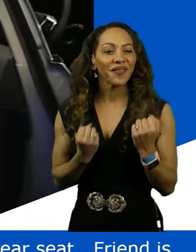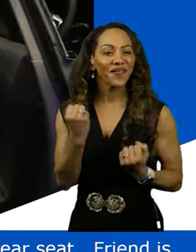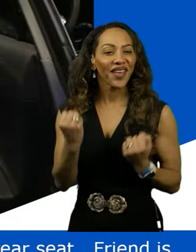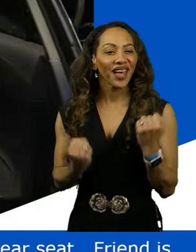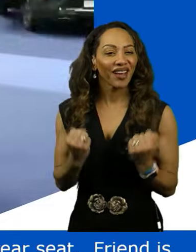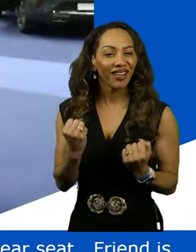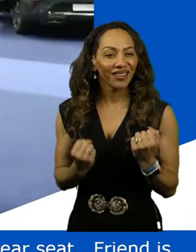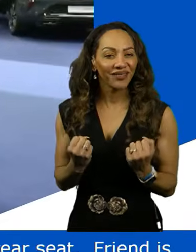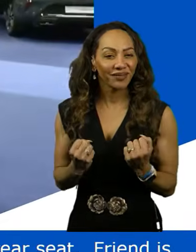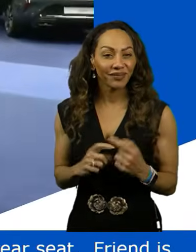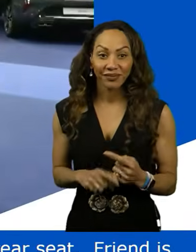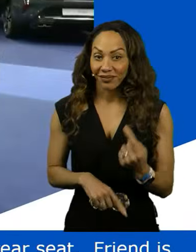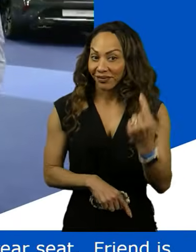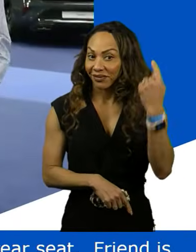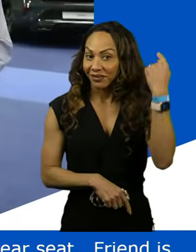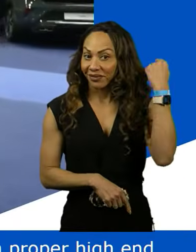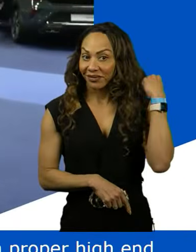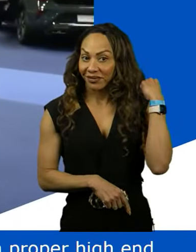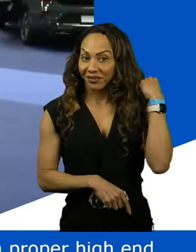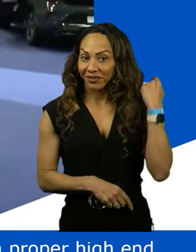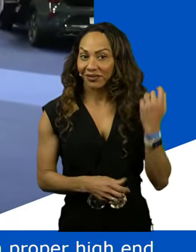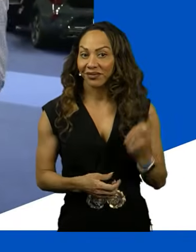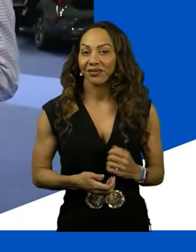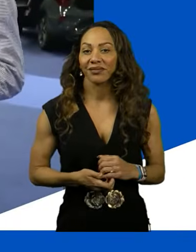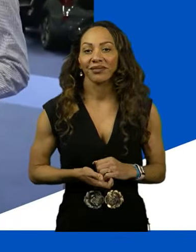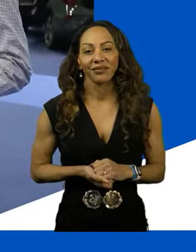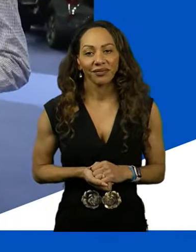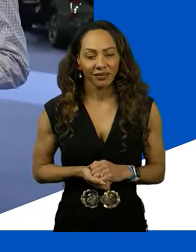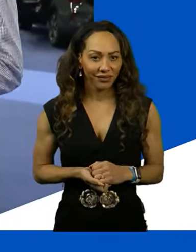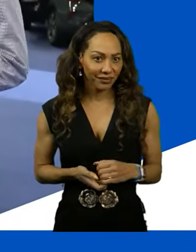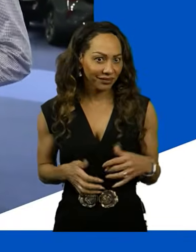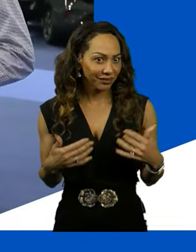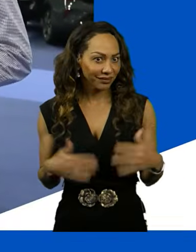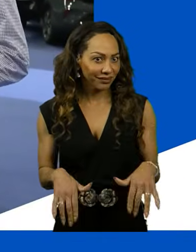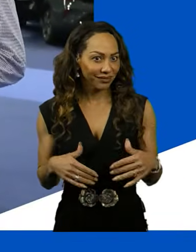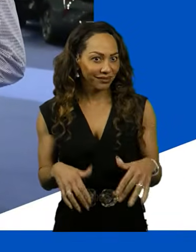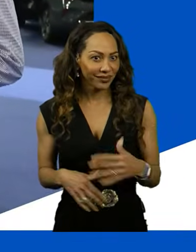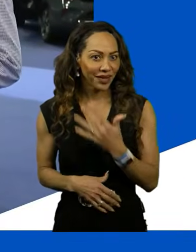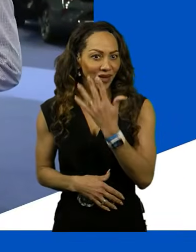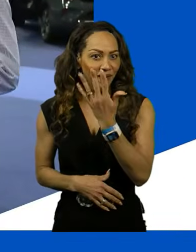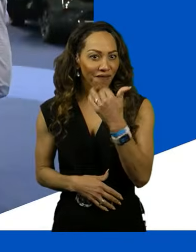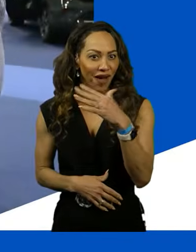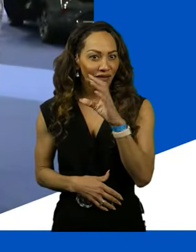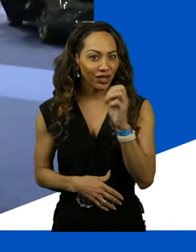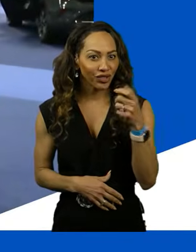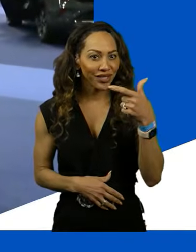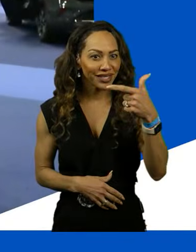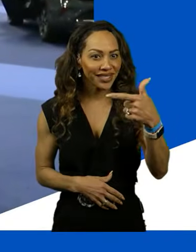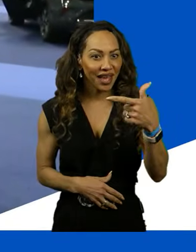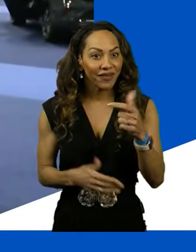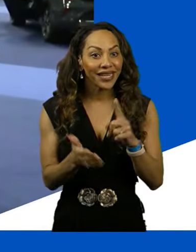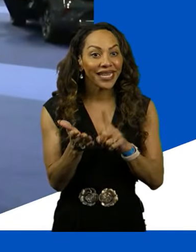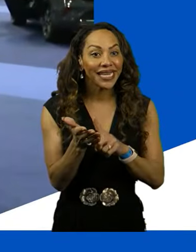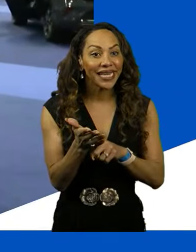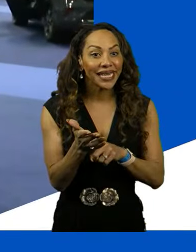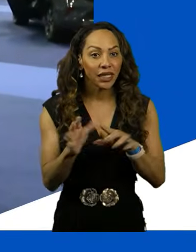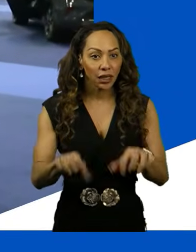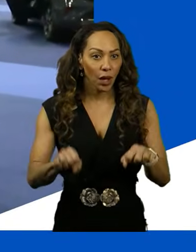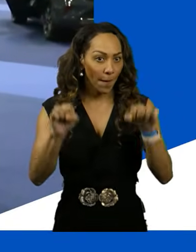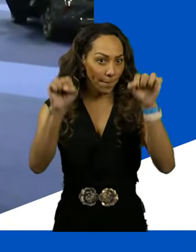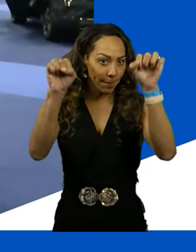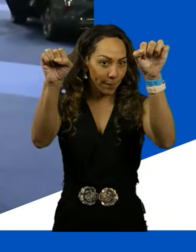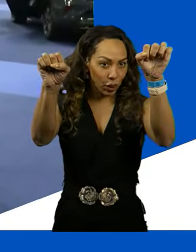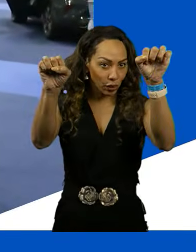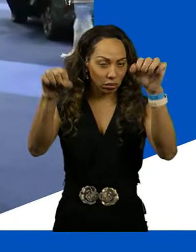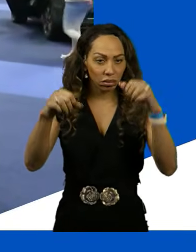And if we move around to the back, we've got this. Wow, 507 litre boot. Interestingly, it's exactly the same size